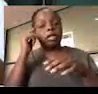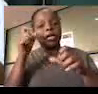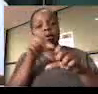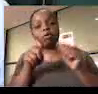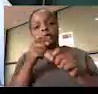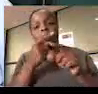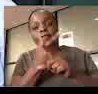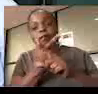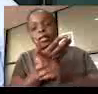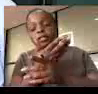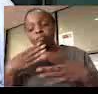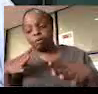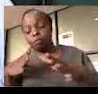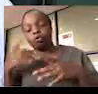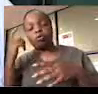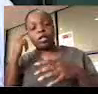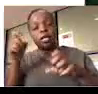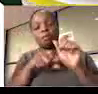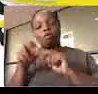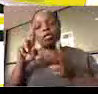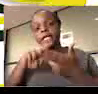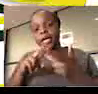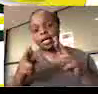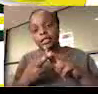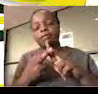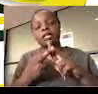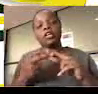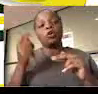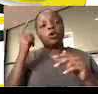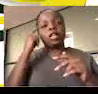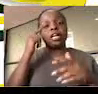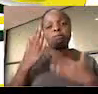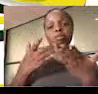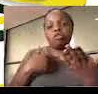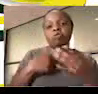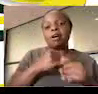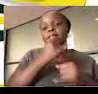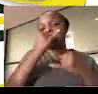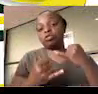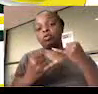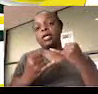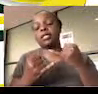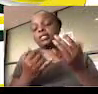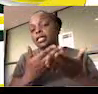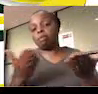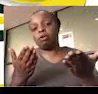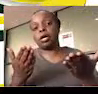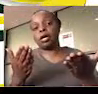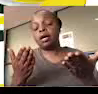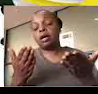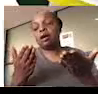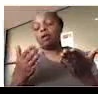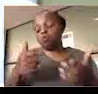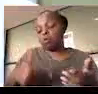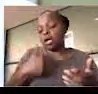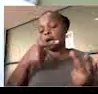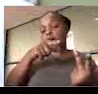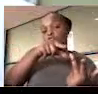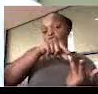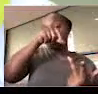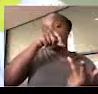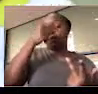of that office, already one of your brothers has already decided how he's going to use 10,000 from the 50,000 given